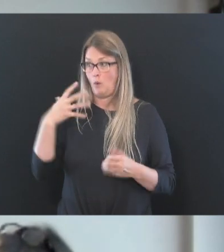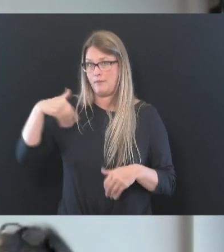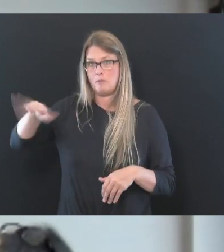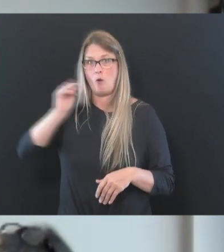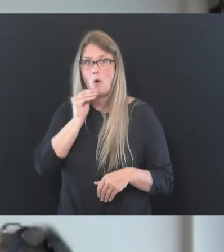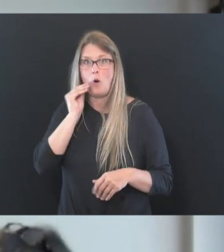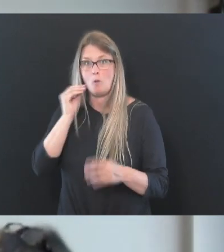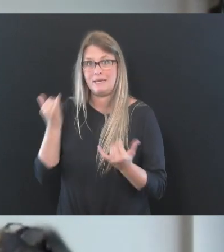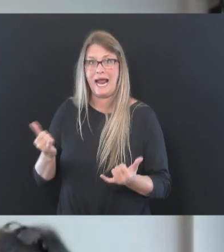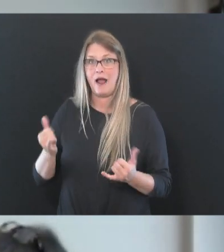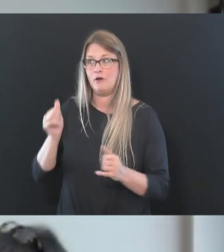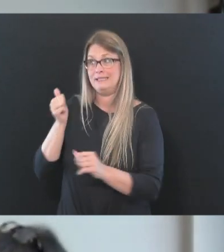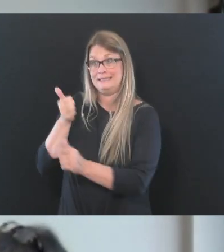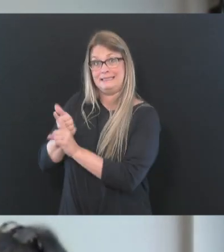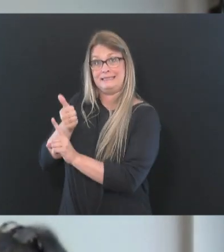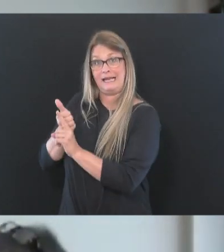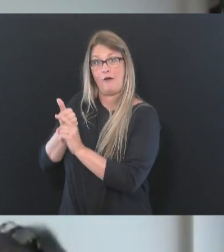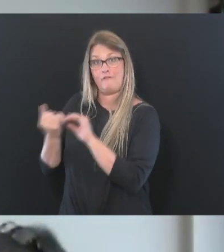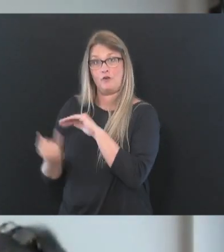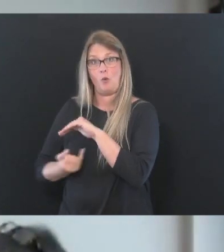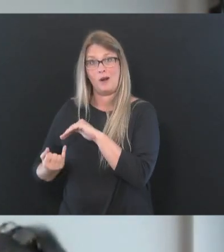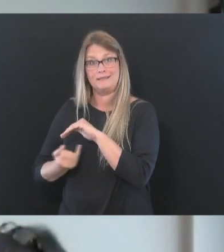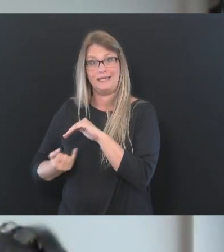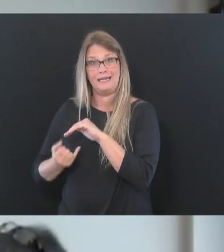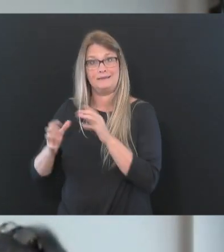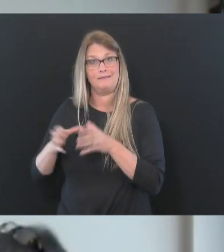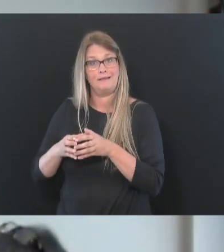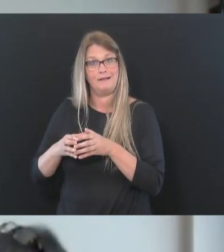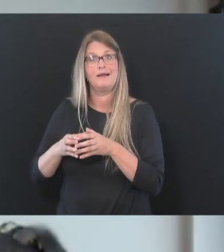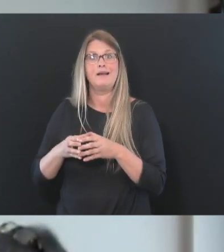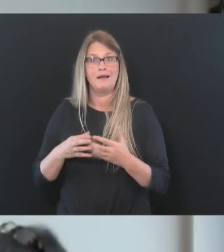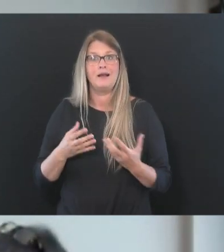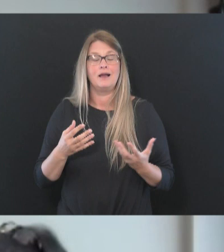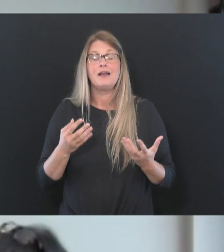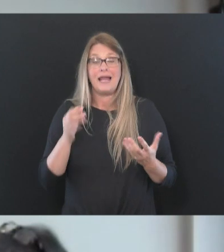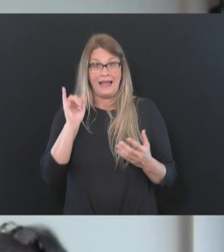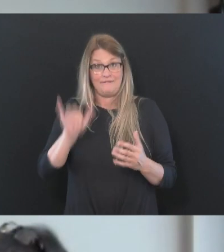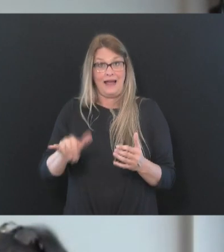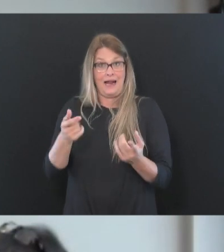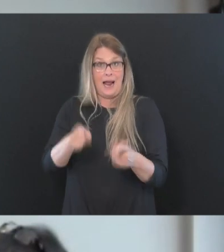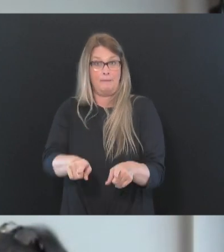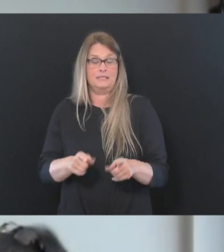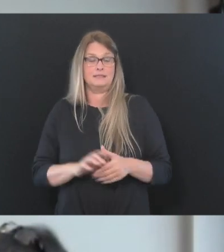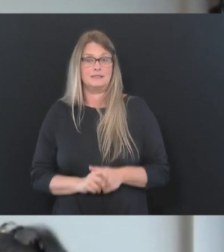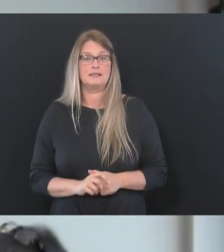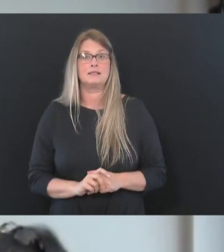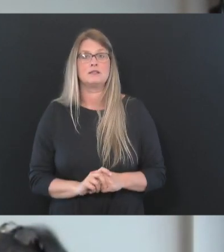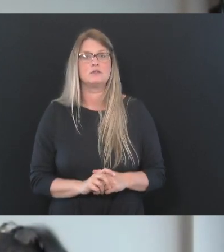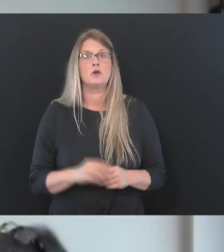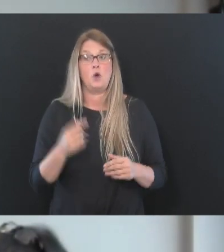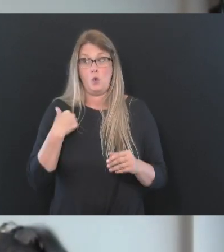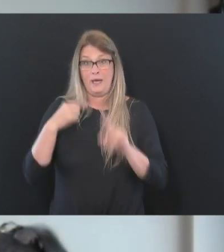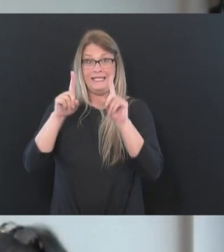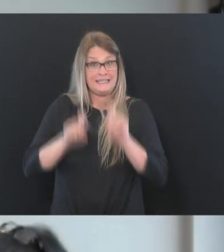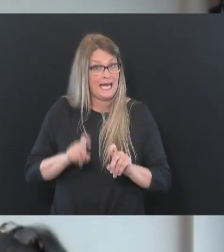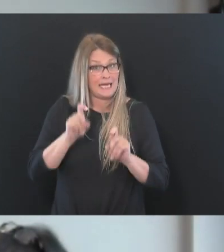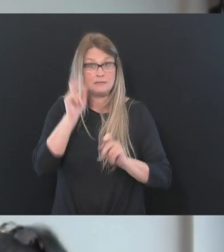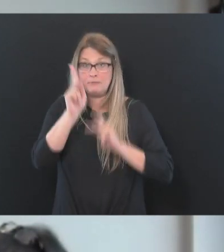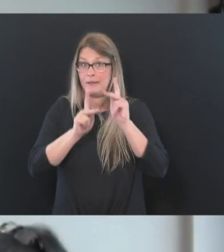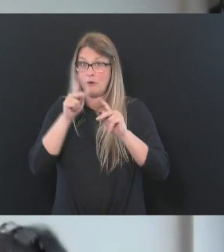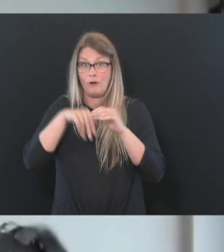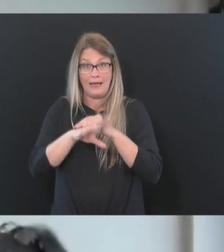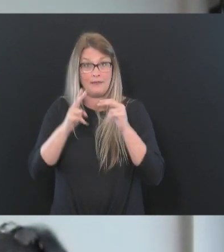and self-quarantine if that happens. We test folks that come through our facilities.